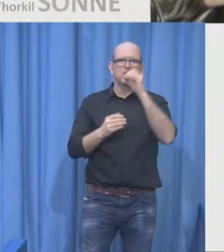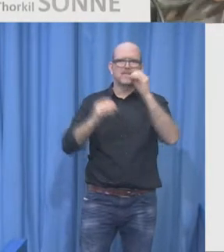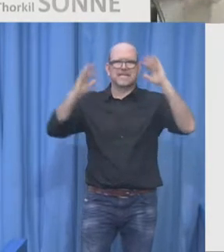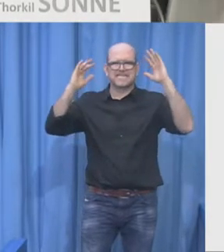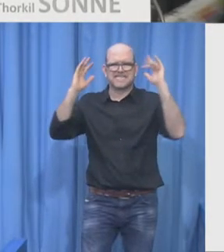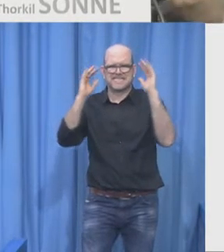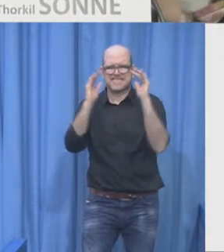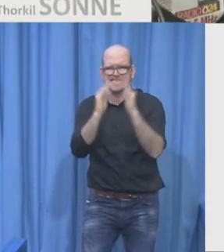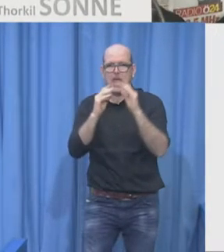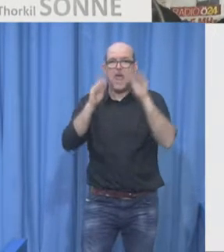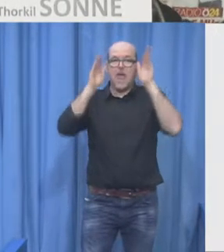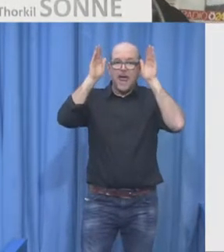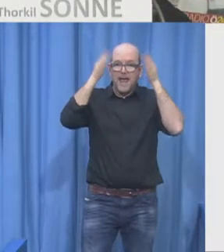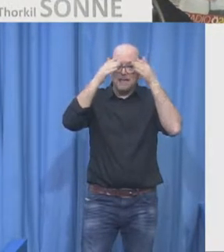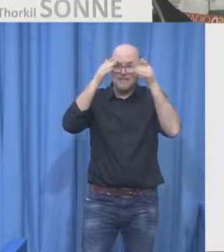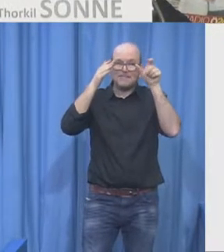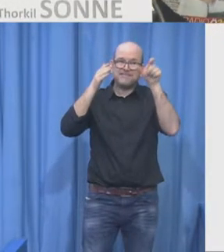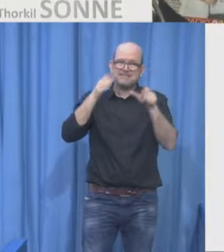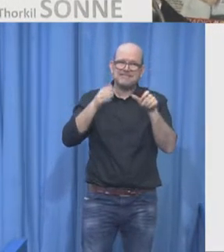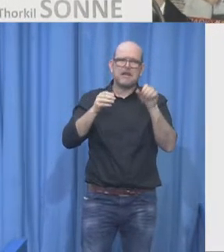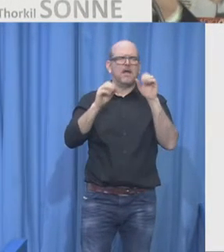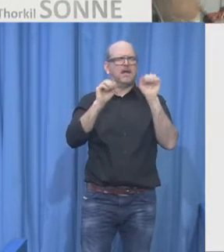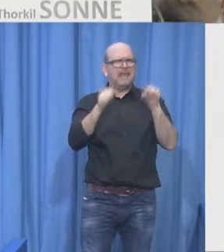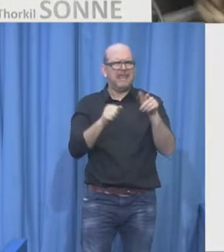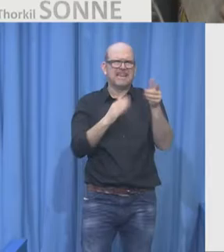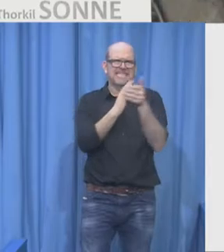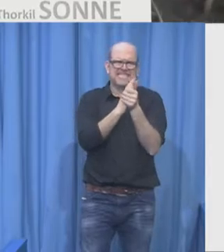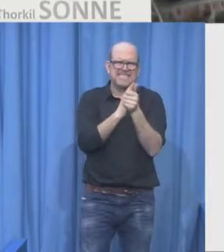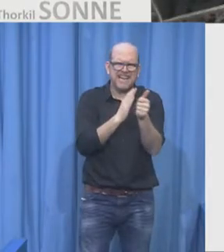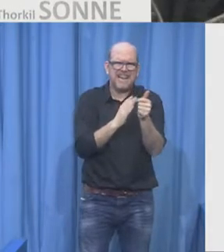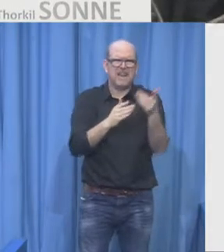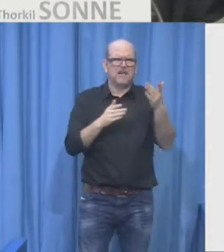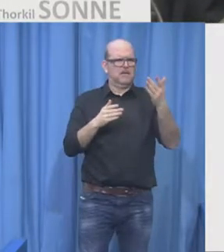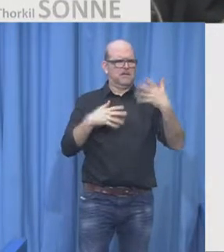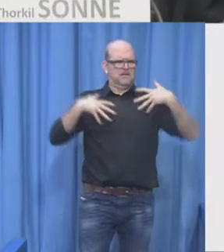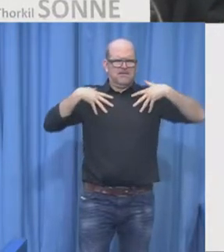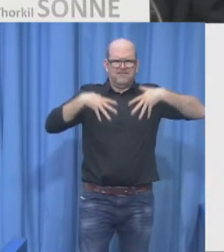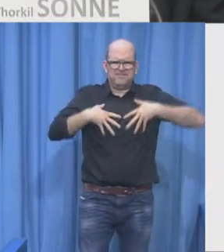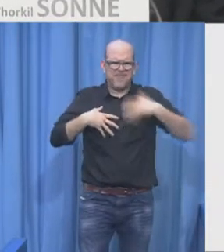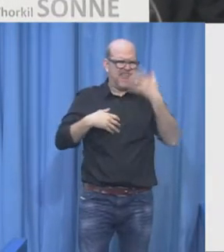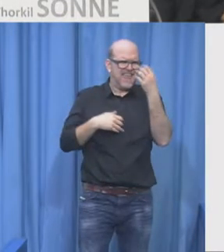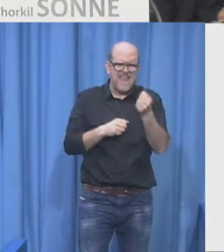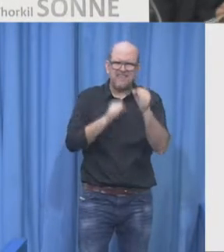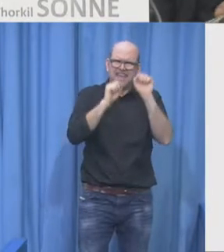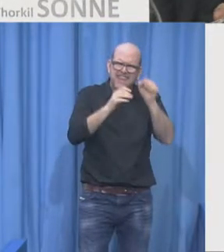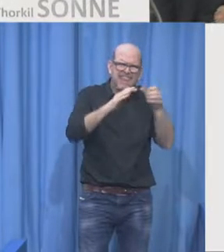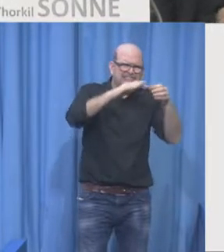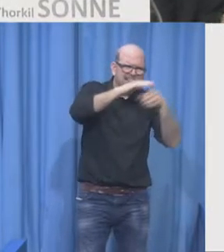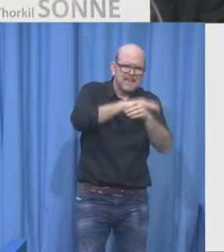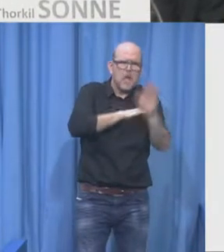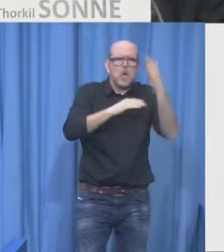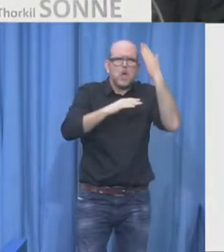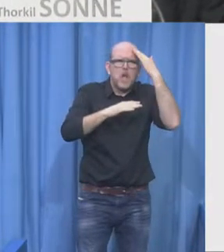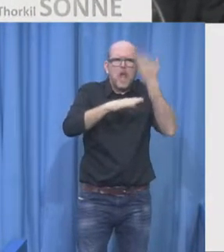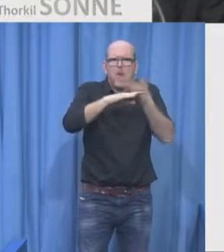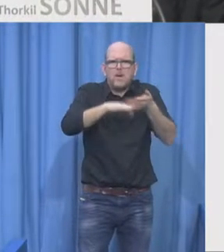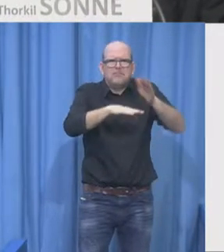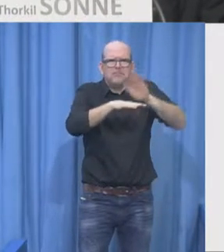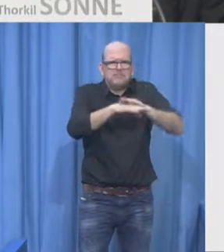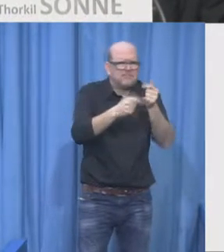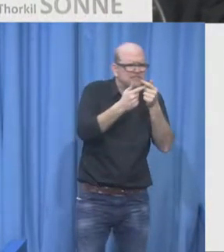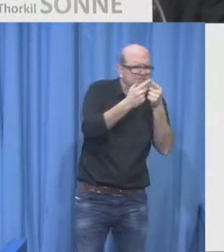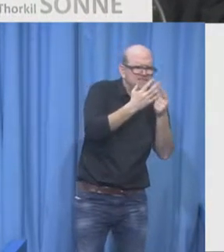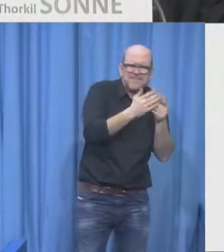actually, in today's Austrian newspaper, it says that there's a lot of stress in the labor market in